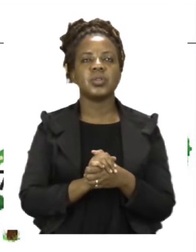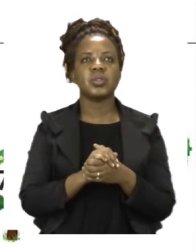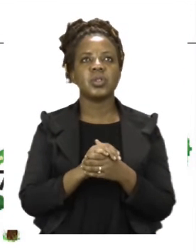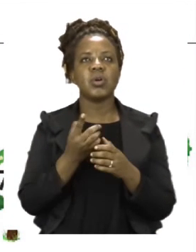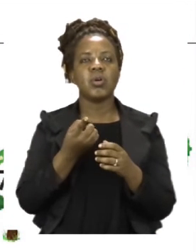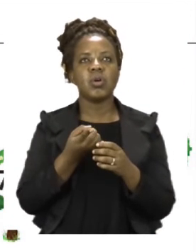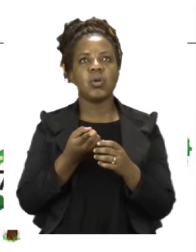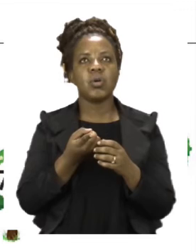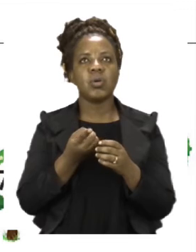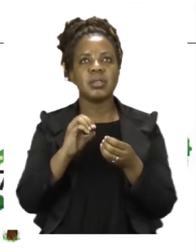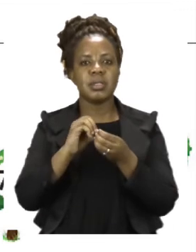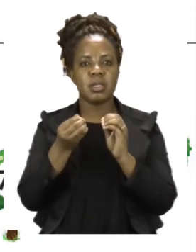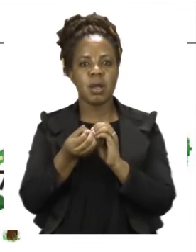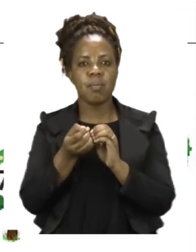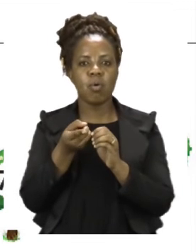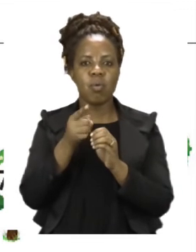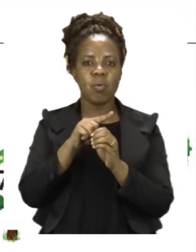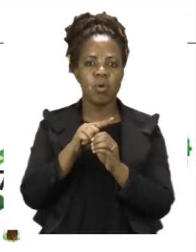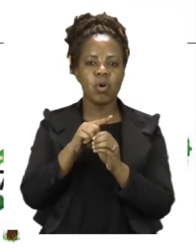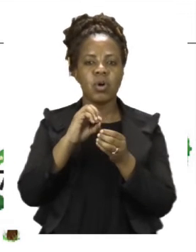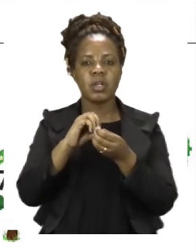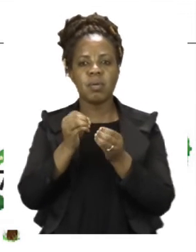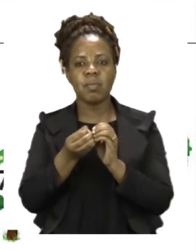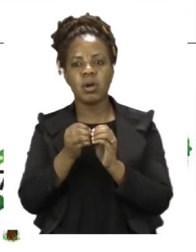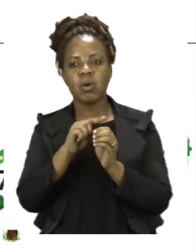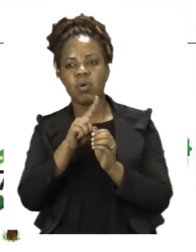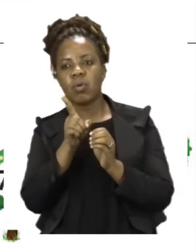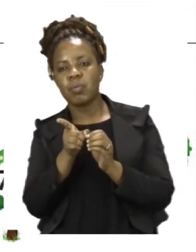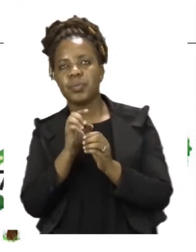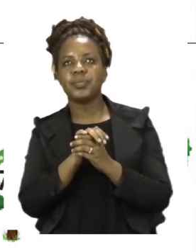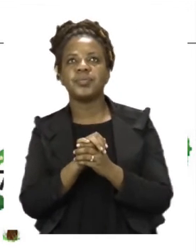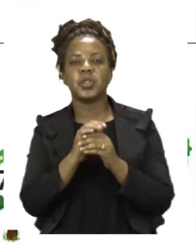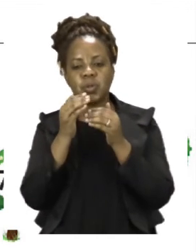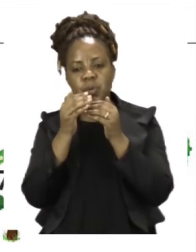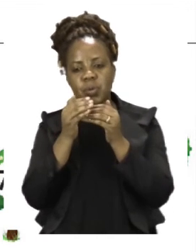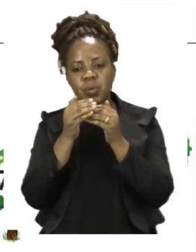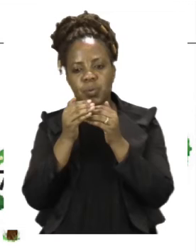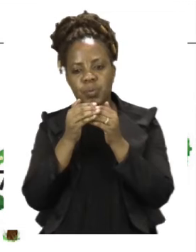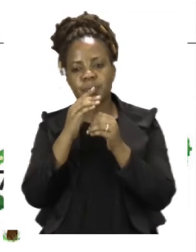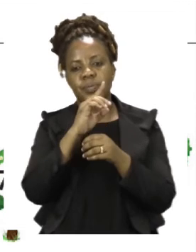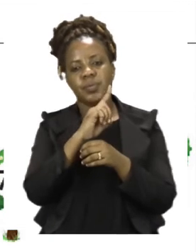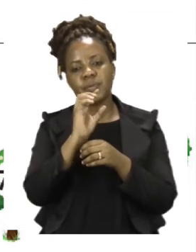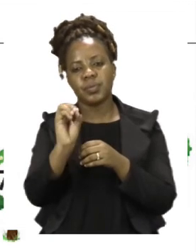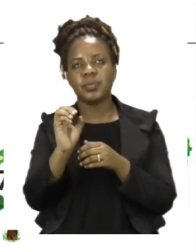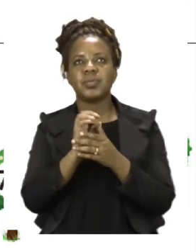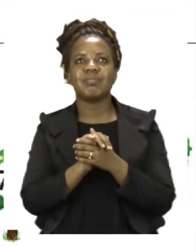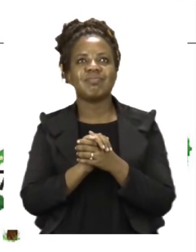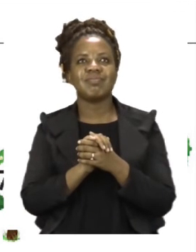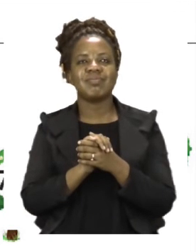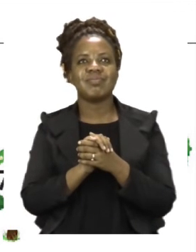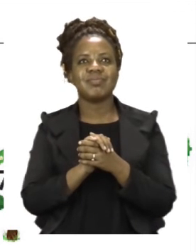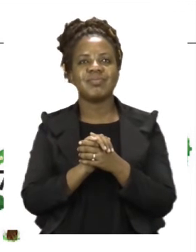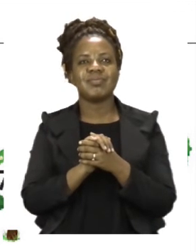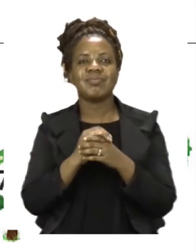rounding off. Now, rounding off to the nearest 10 is very, very fun, but we just